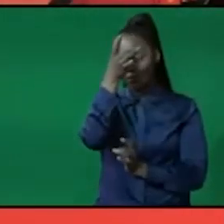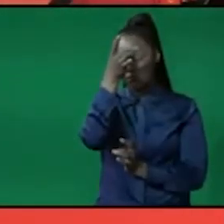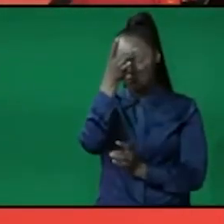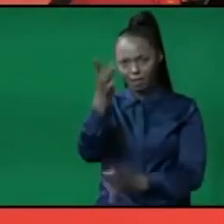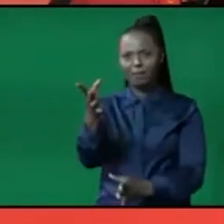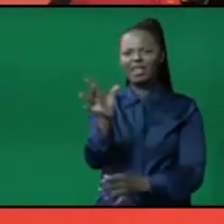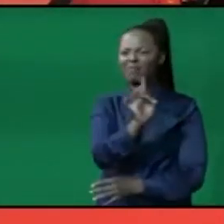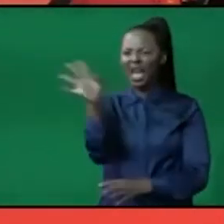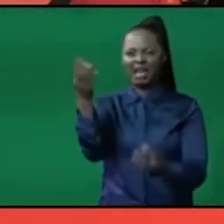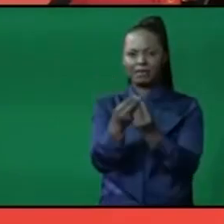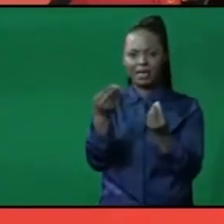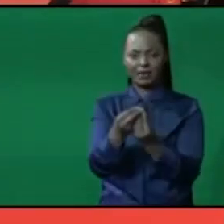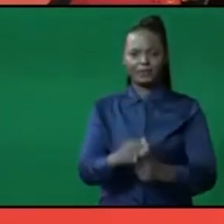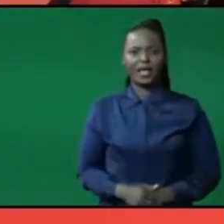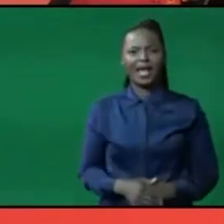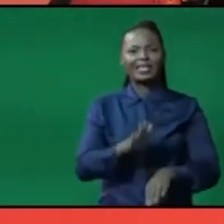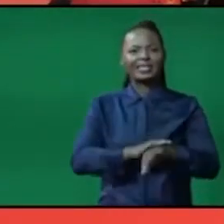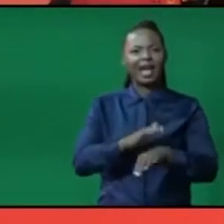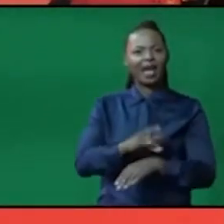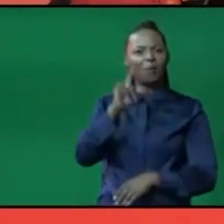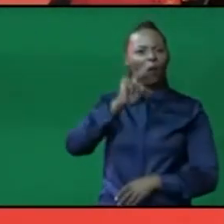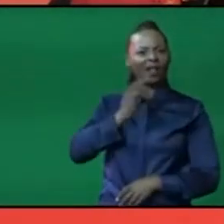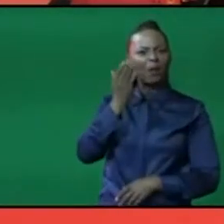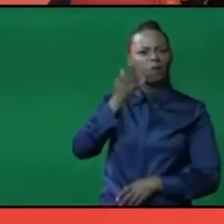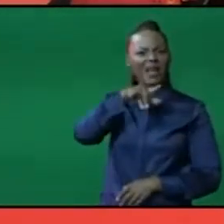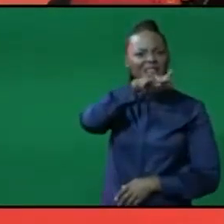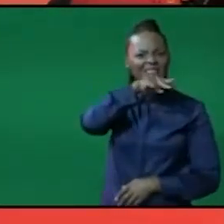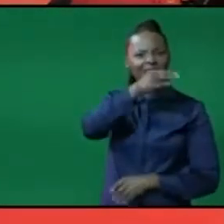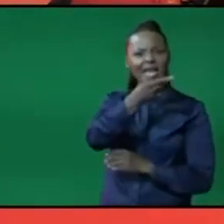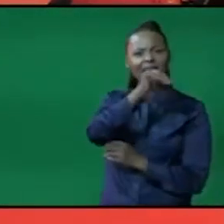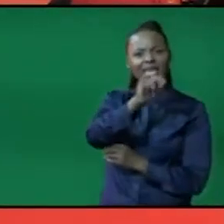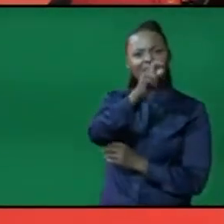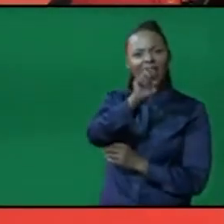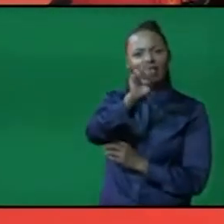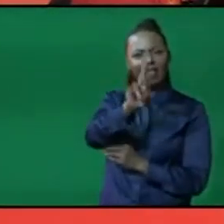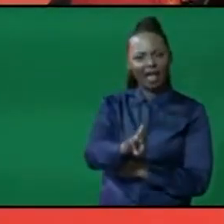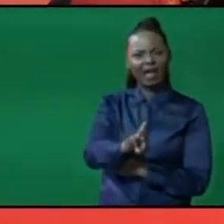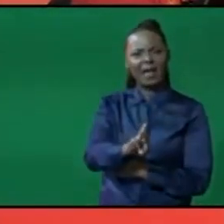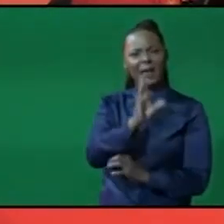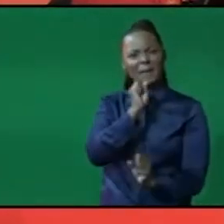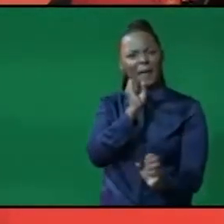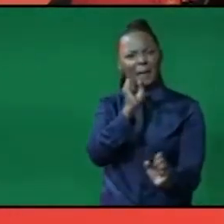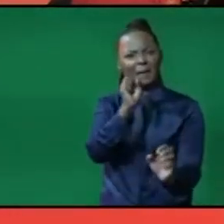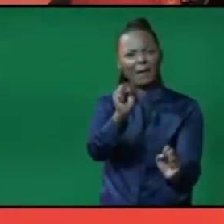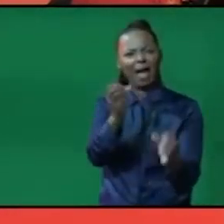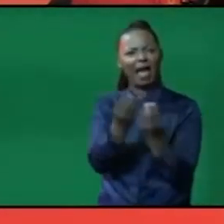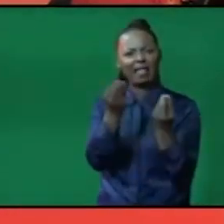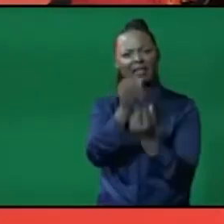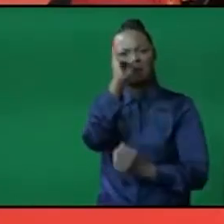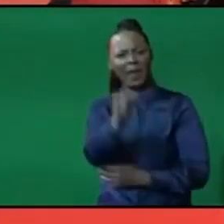when Hitler was speaking and speaking bad things and declaring